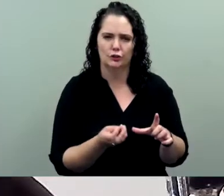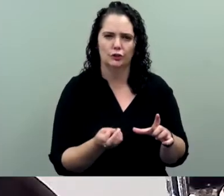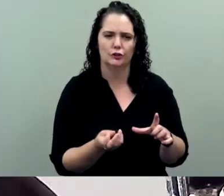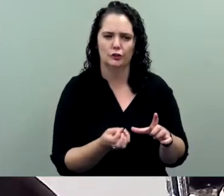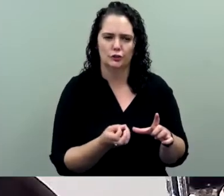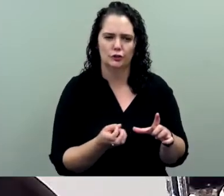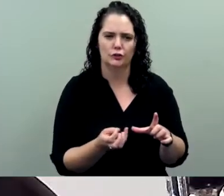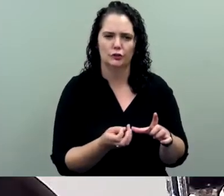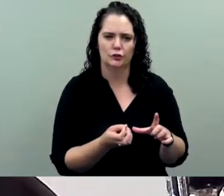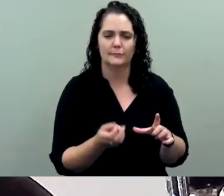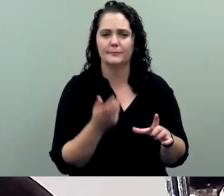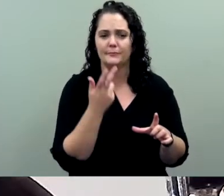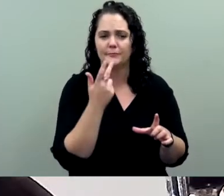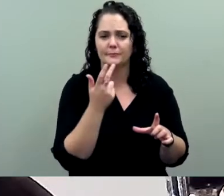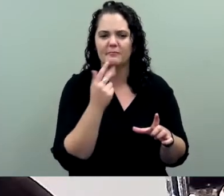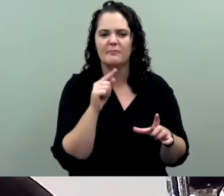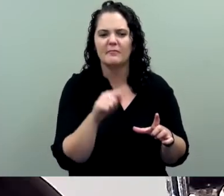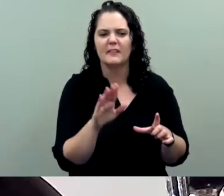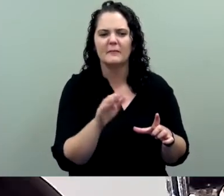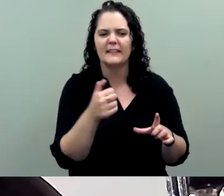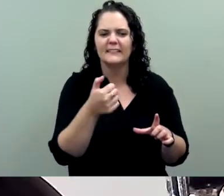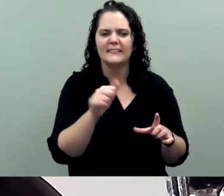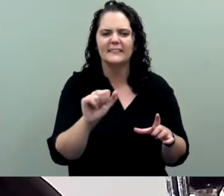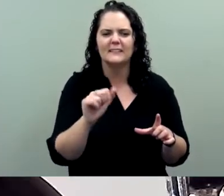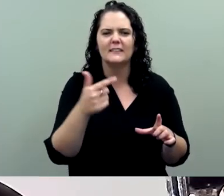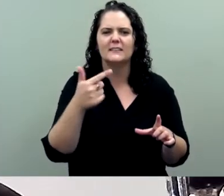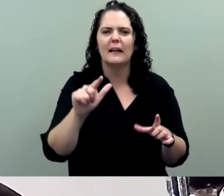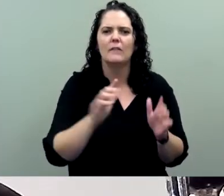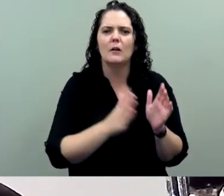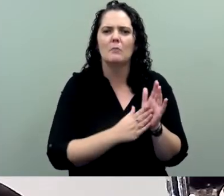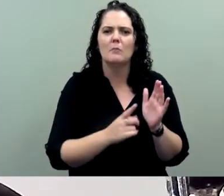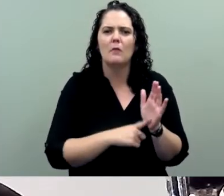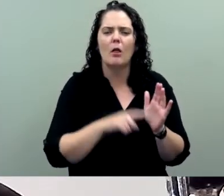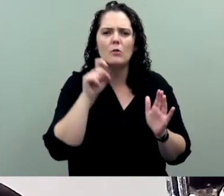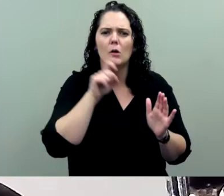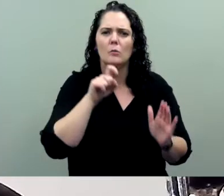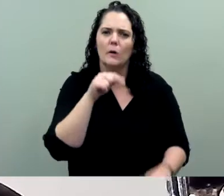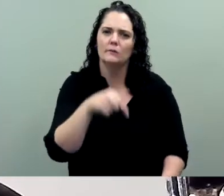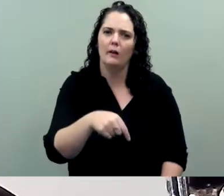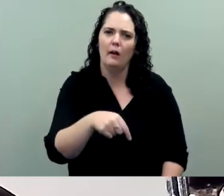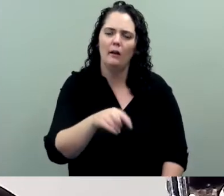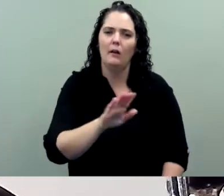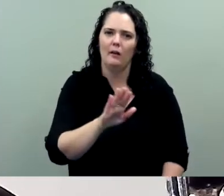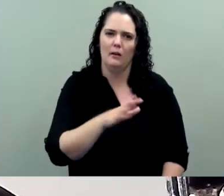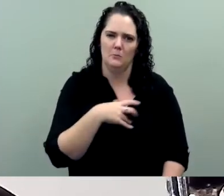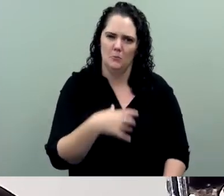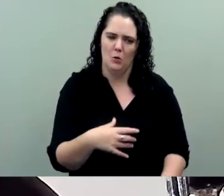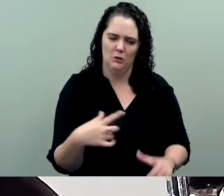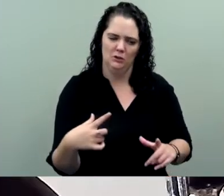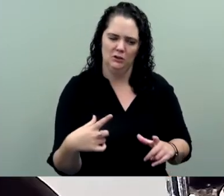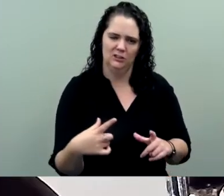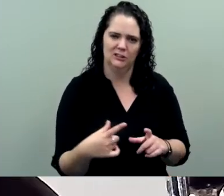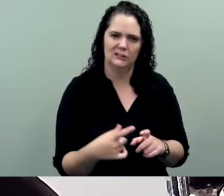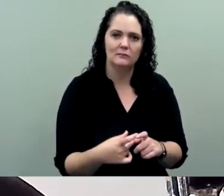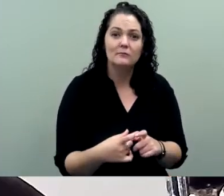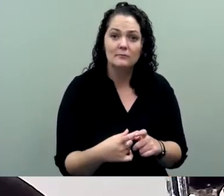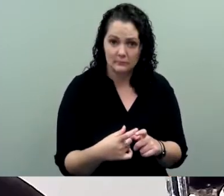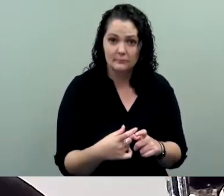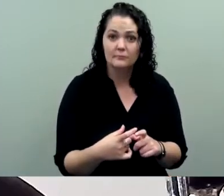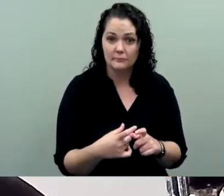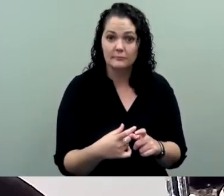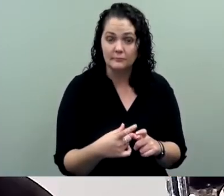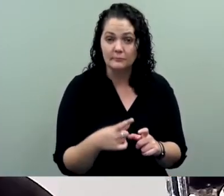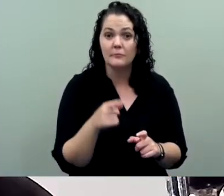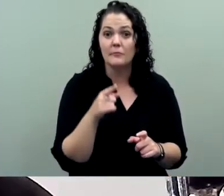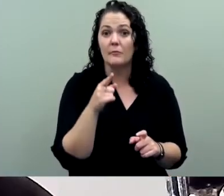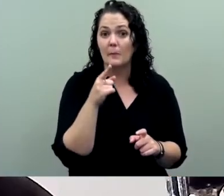still probably have 60 or 70 mils of water in there, maybe even a little bit more. So that's still got to cook down. And again, you are going to keep cooking that down till